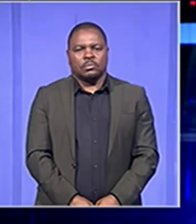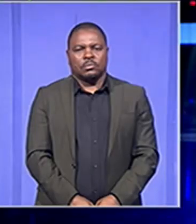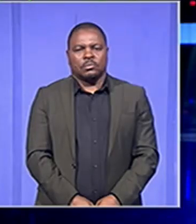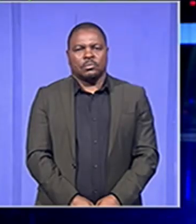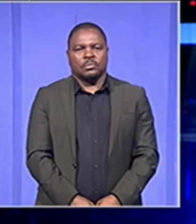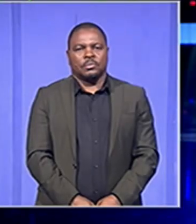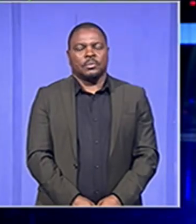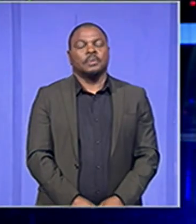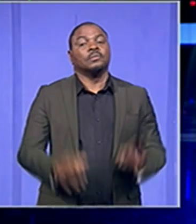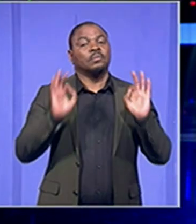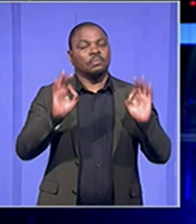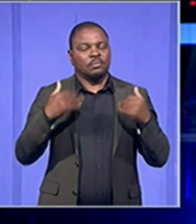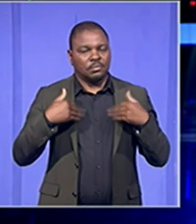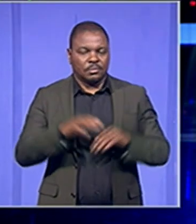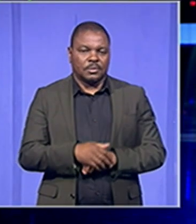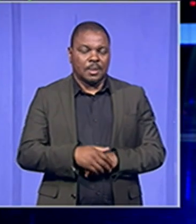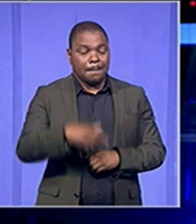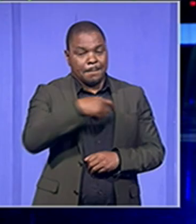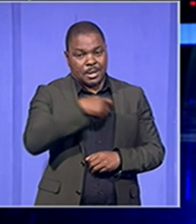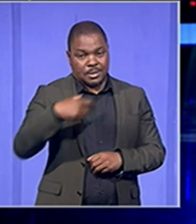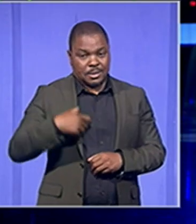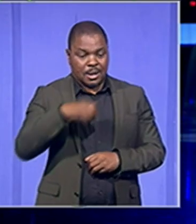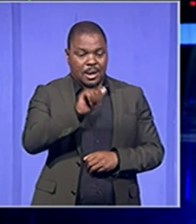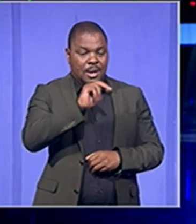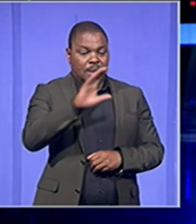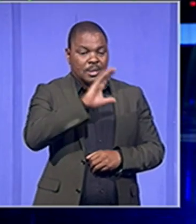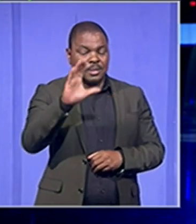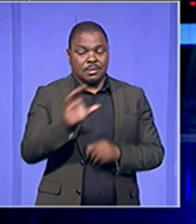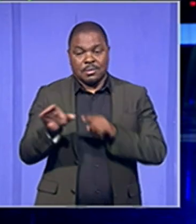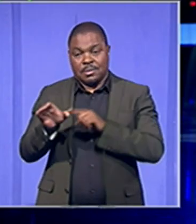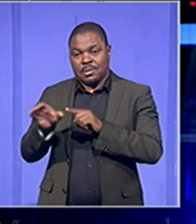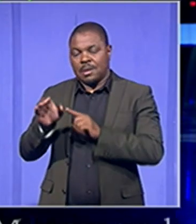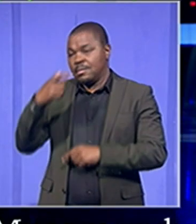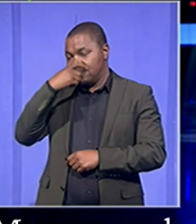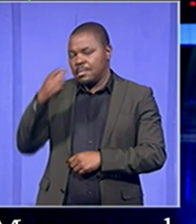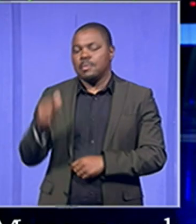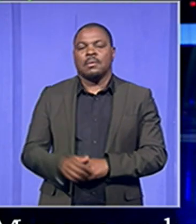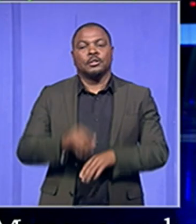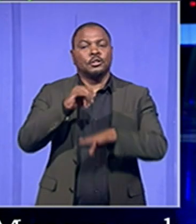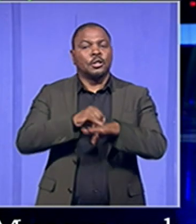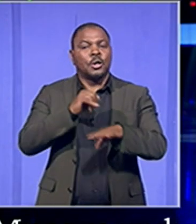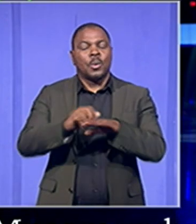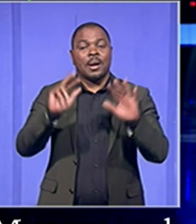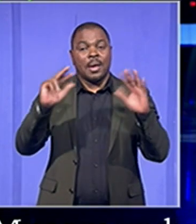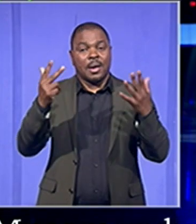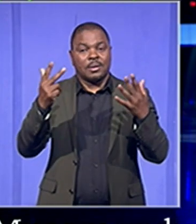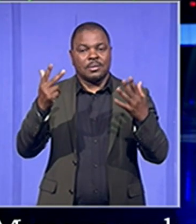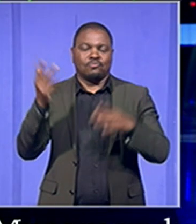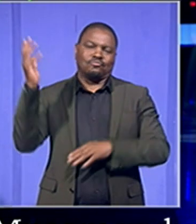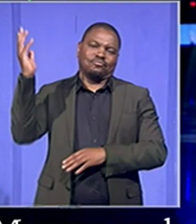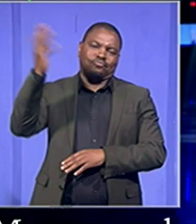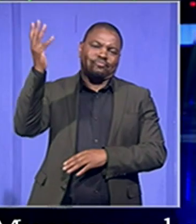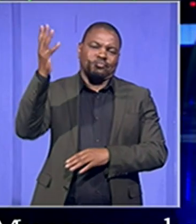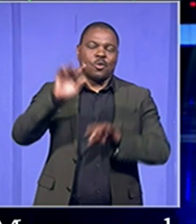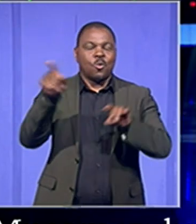Re di thakgola semmuso ka ditaba tse re mopresidente wa ANC Cyril Ramaphosa o sebedisitse puo ya January 8 ho tlolla taba ho bao ba seolla